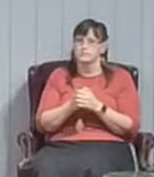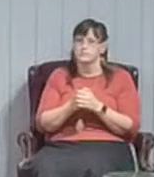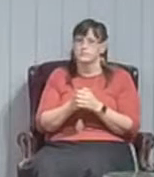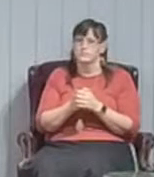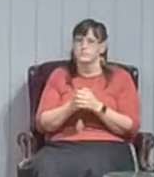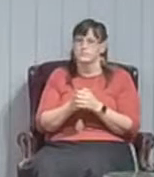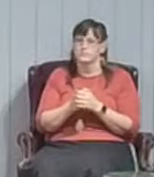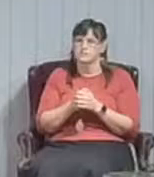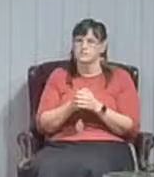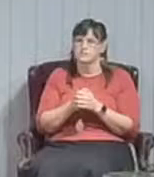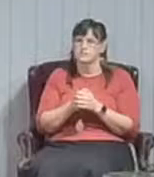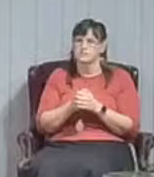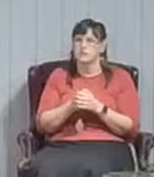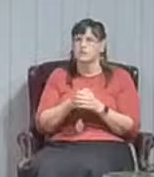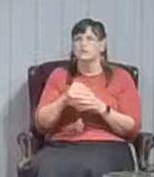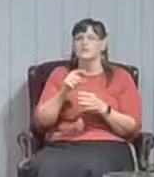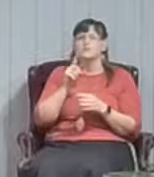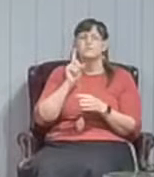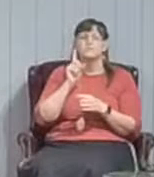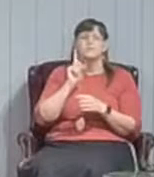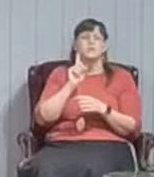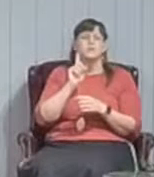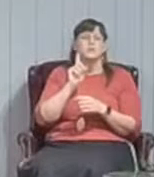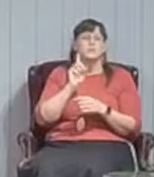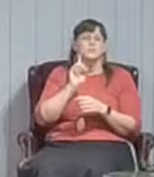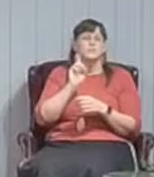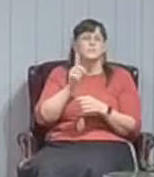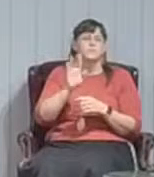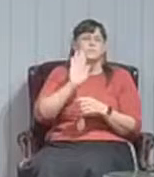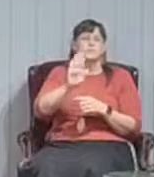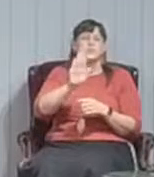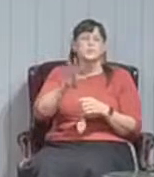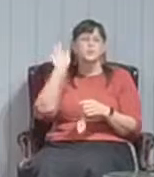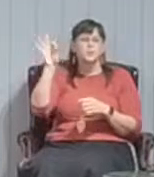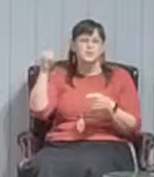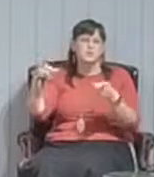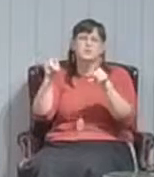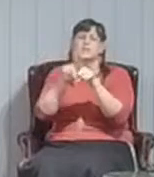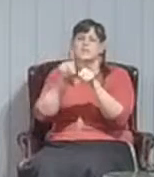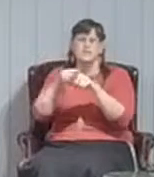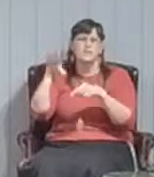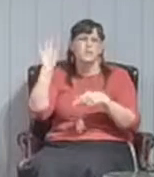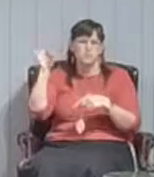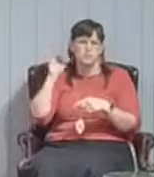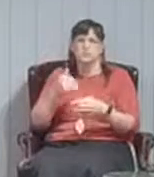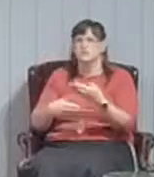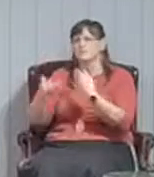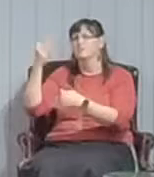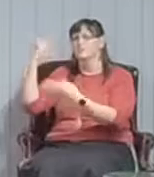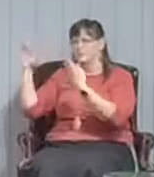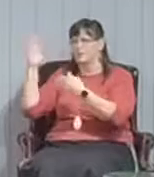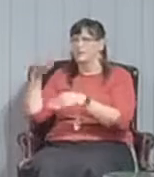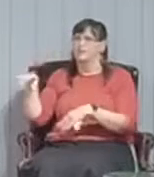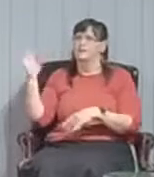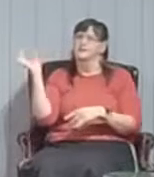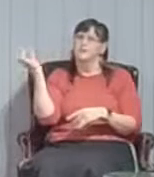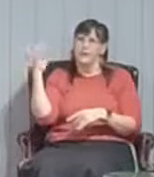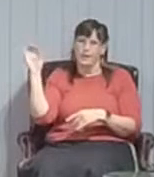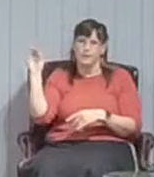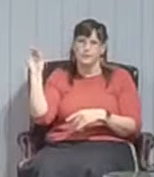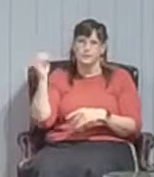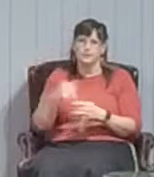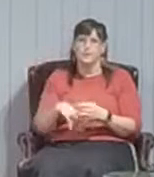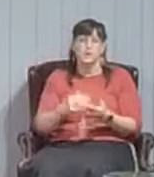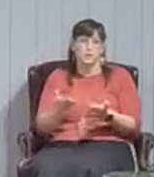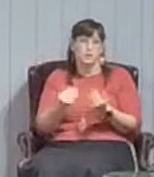and older, and they'll say, you're preaching the same old messages you preached in the 1980s. And I